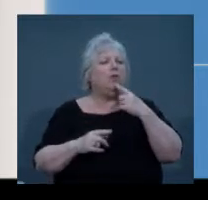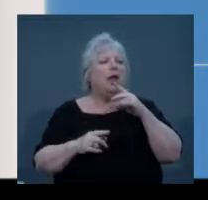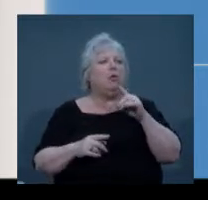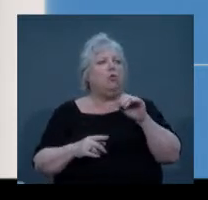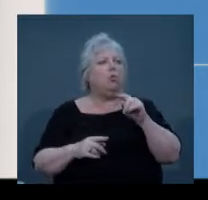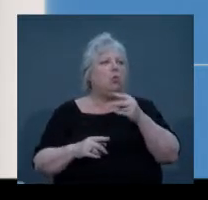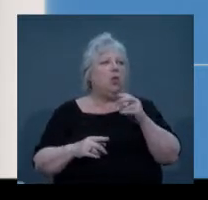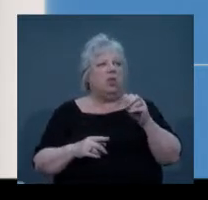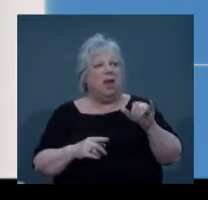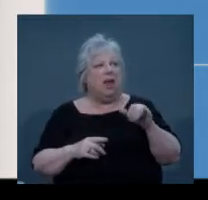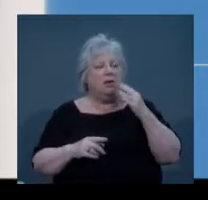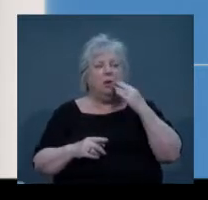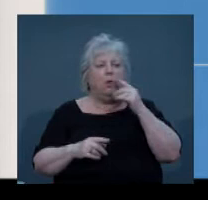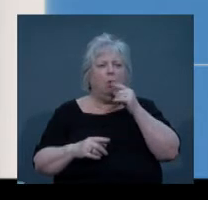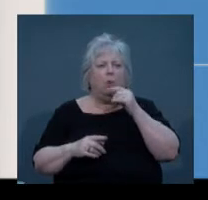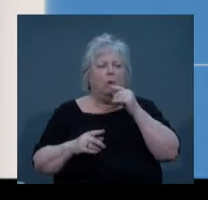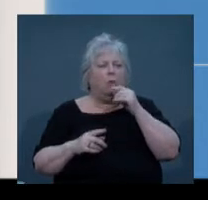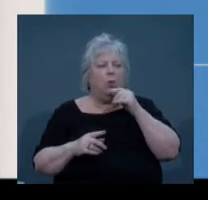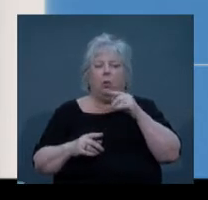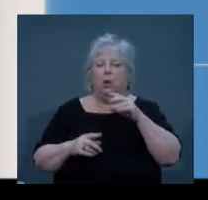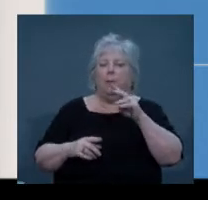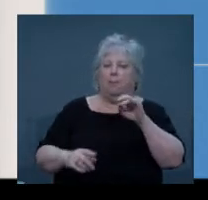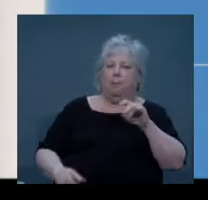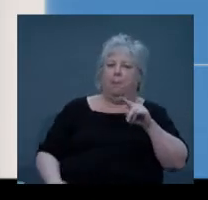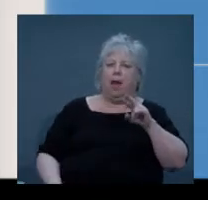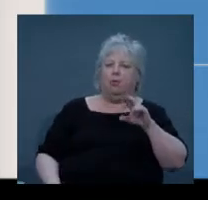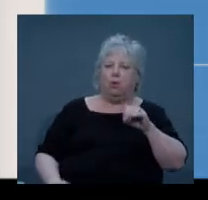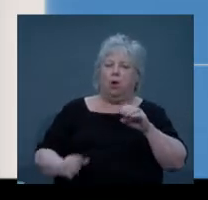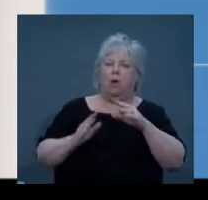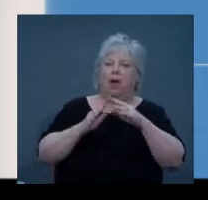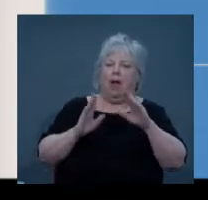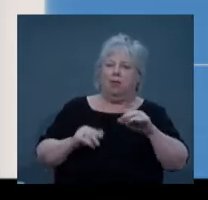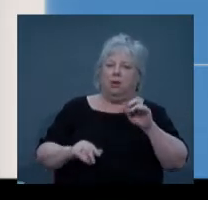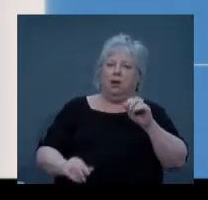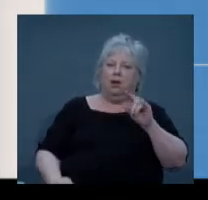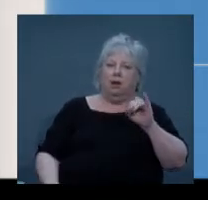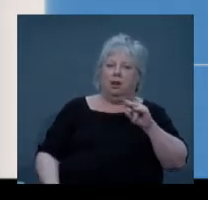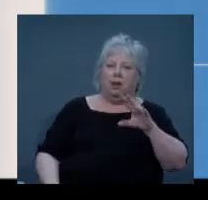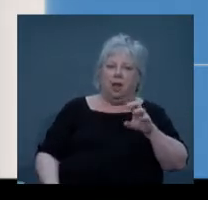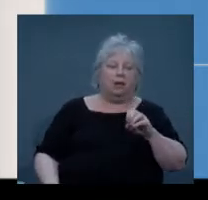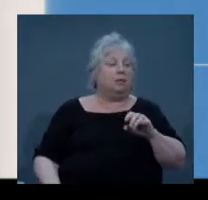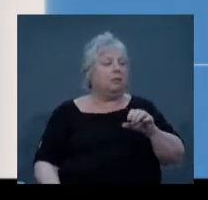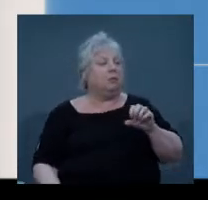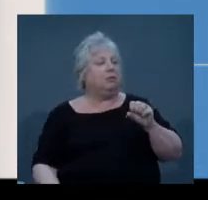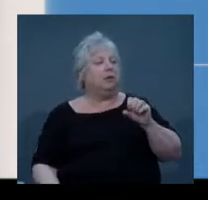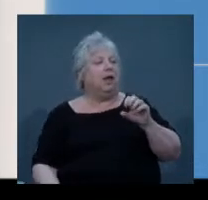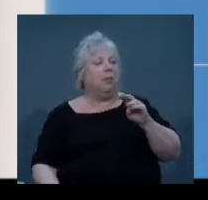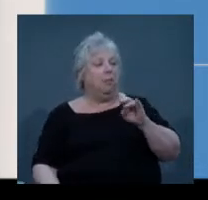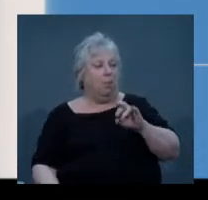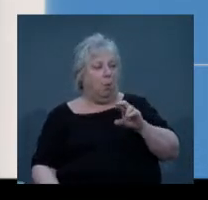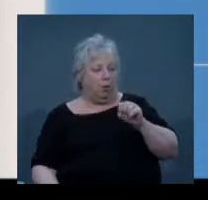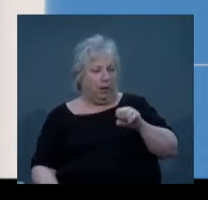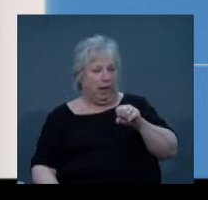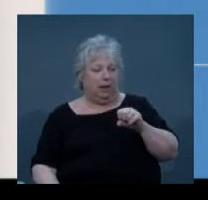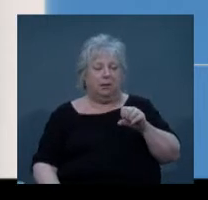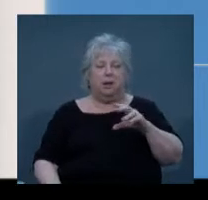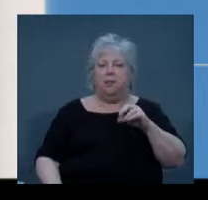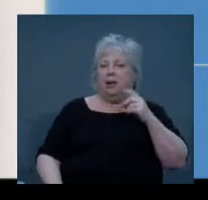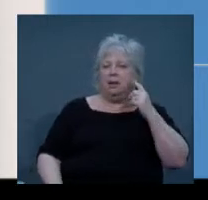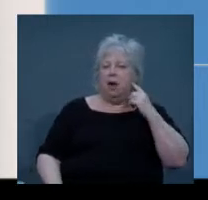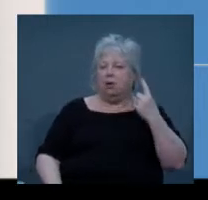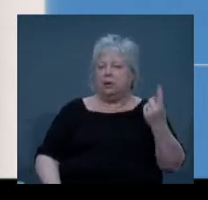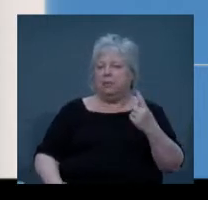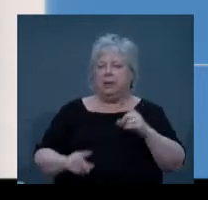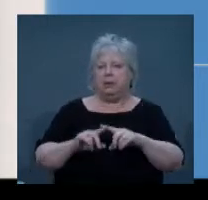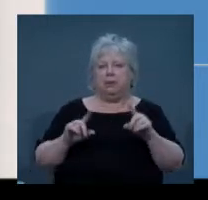to? Metro Housing Alliance. No, Yeah. Yeah. Yes. So, Victor, again, Because I've there's heard a something totally separate